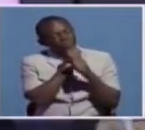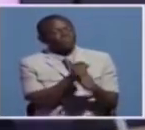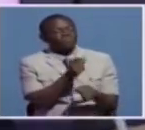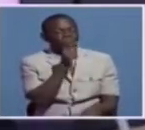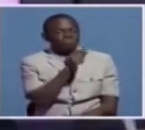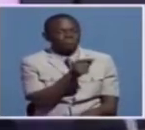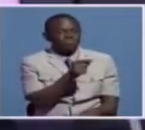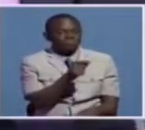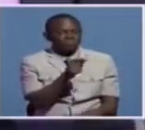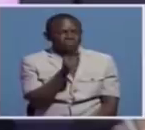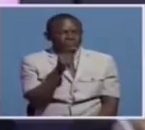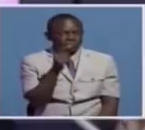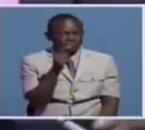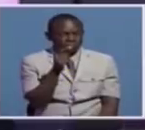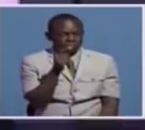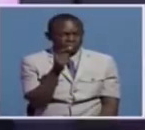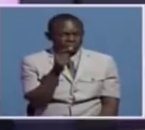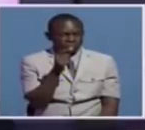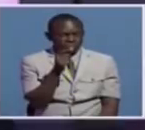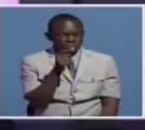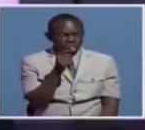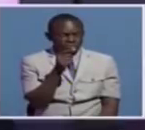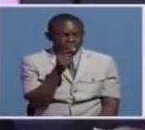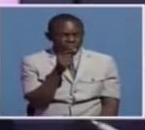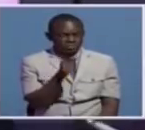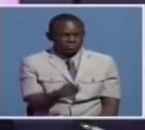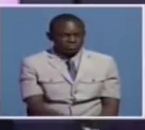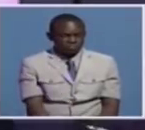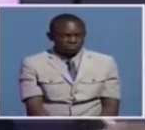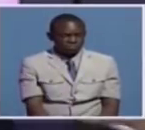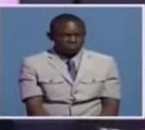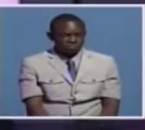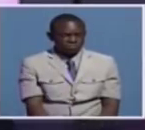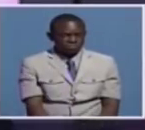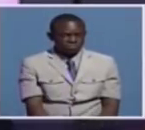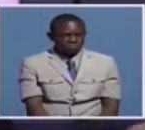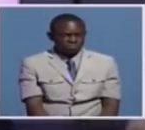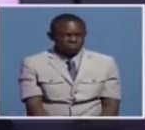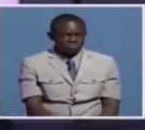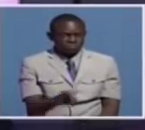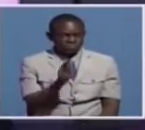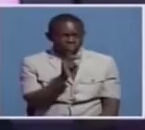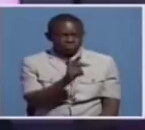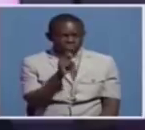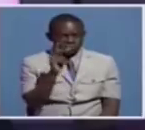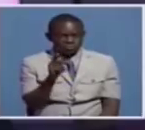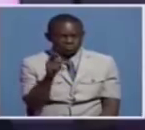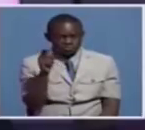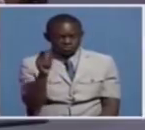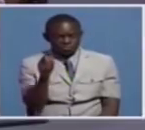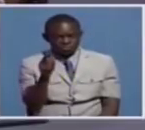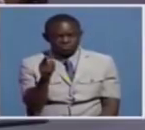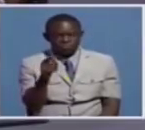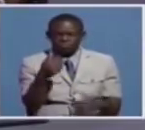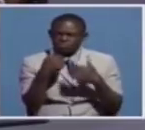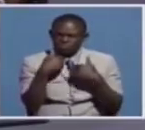president. There were a lot of dark moments, like you may call them. One of them being the death of his son. Yes. The